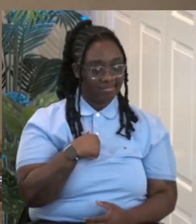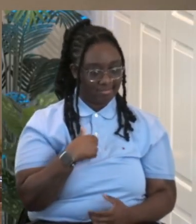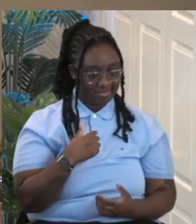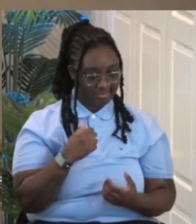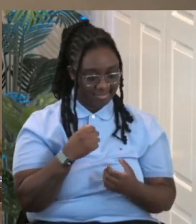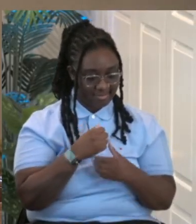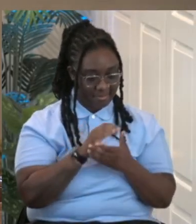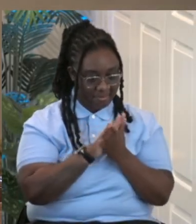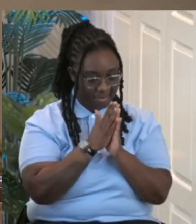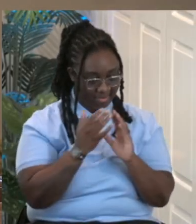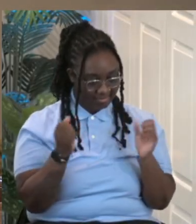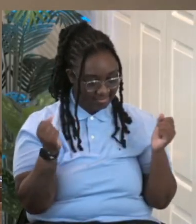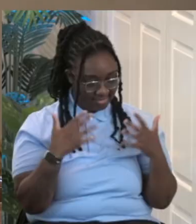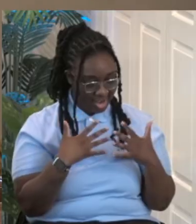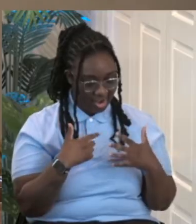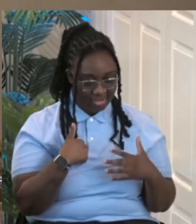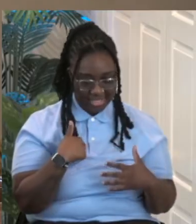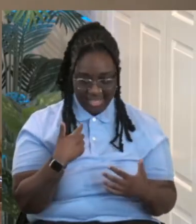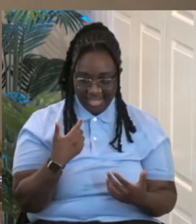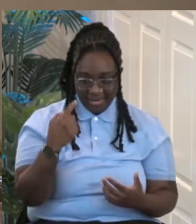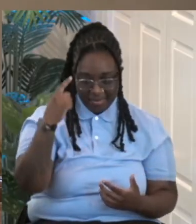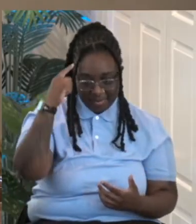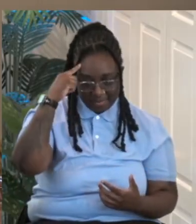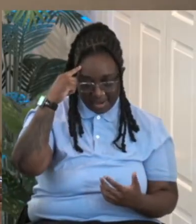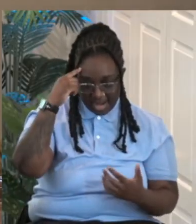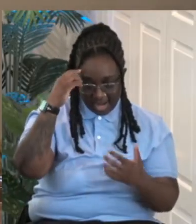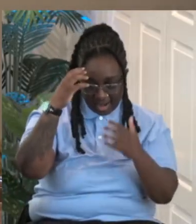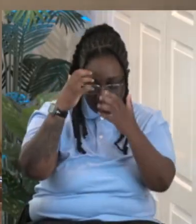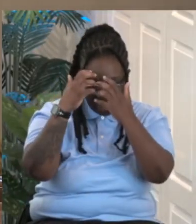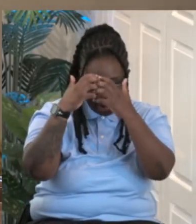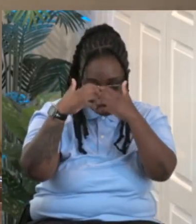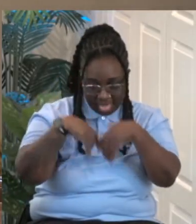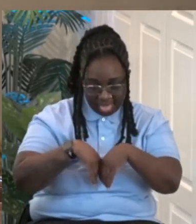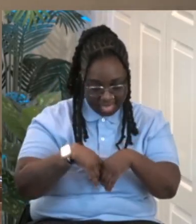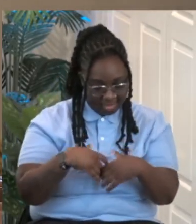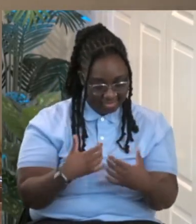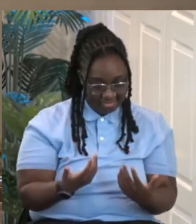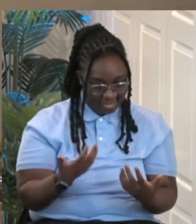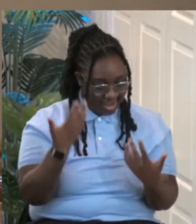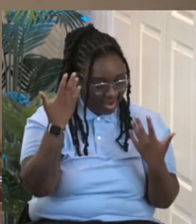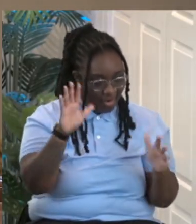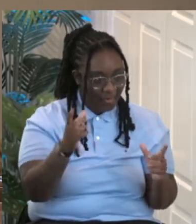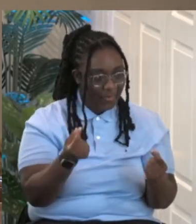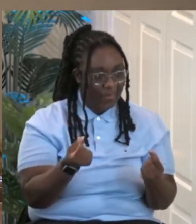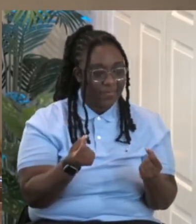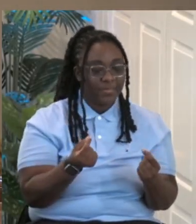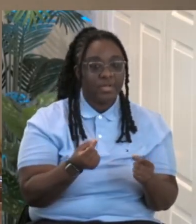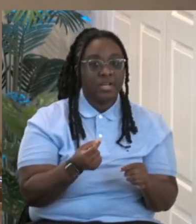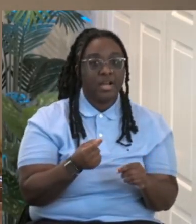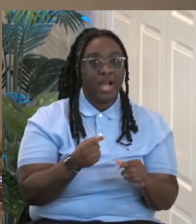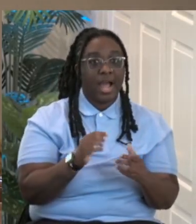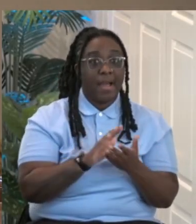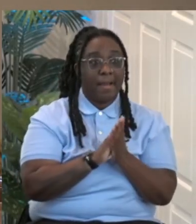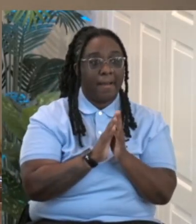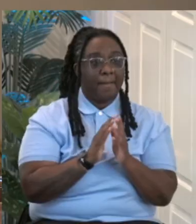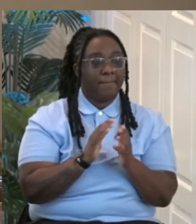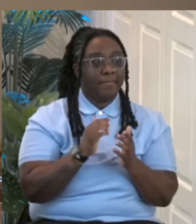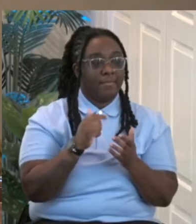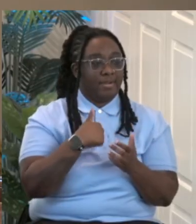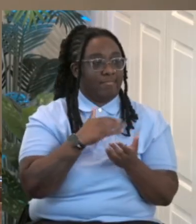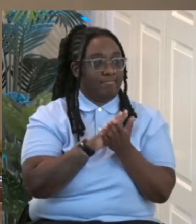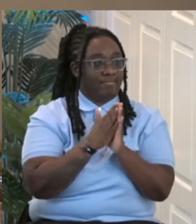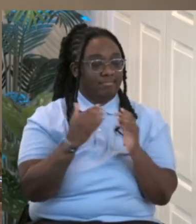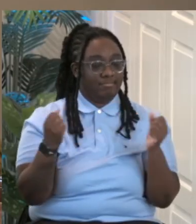my mind? I was just blowing my horn. What did I do, you know? And then I was scared. And then I